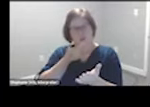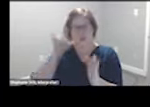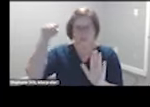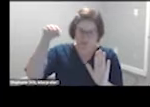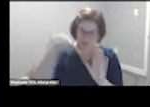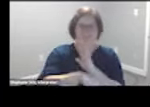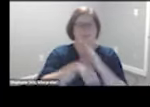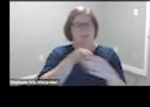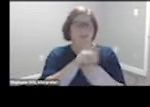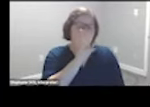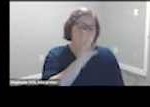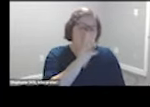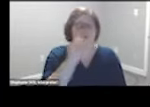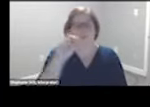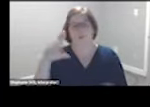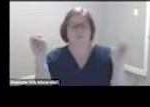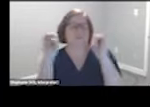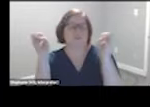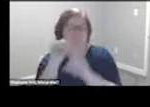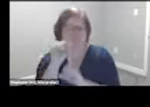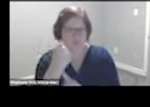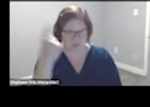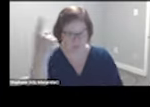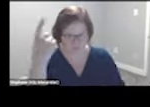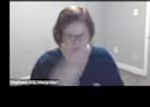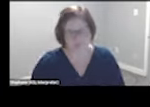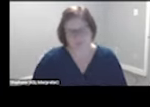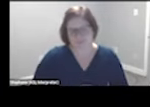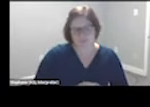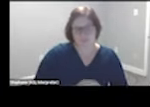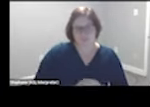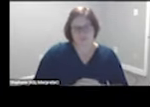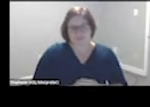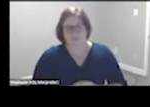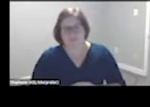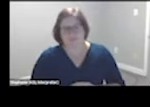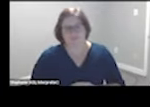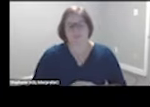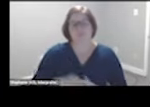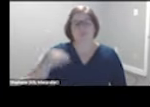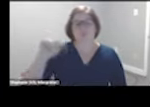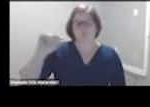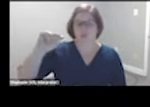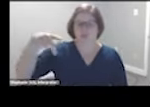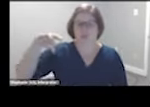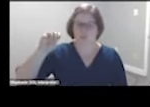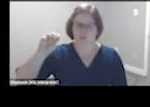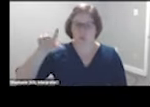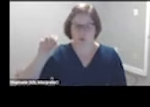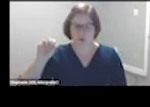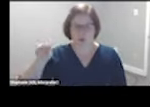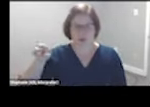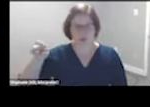might land on the emergency situation. Of course, I don't know, yeah, Apollo capsule was landed on